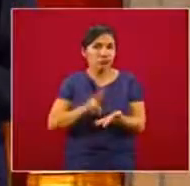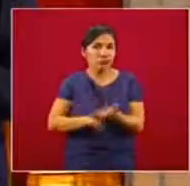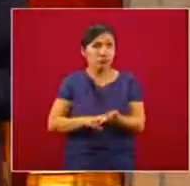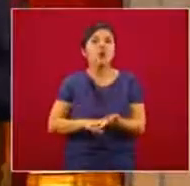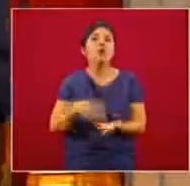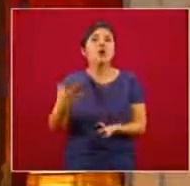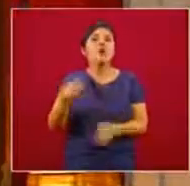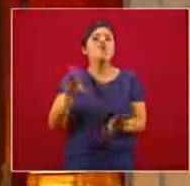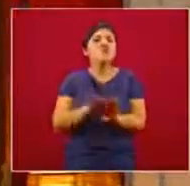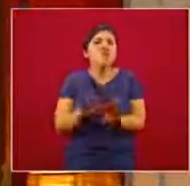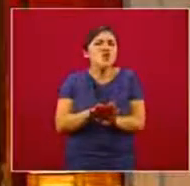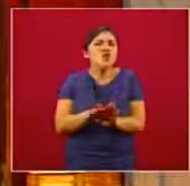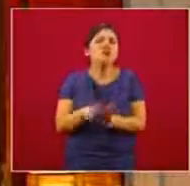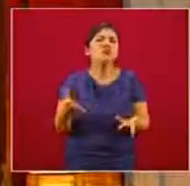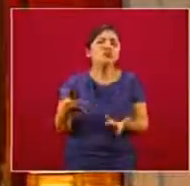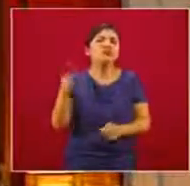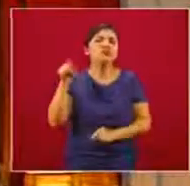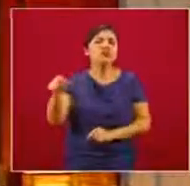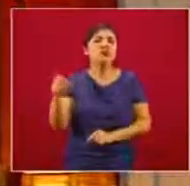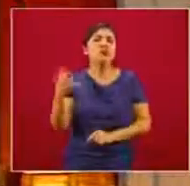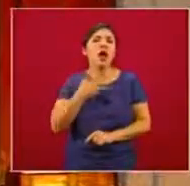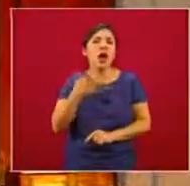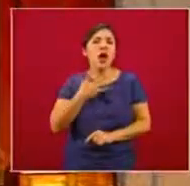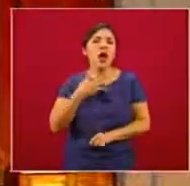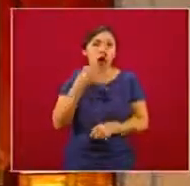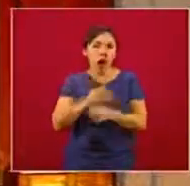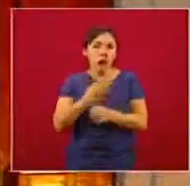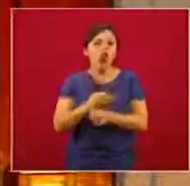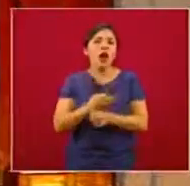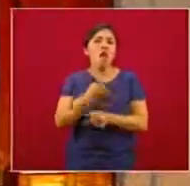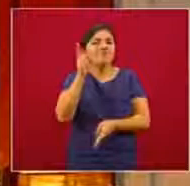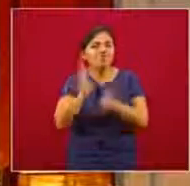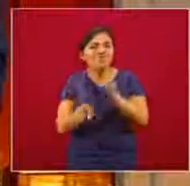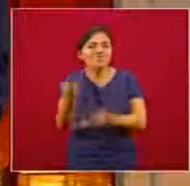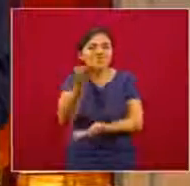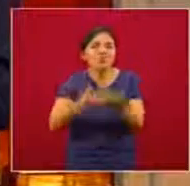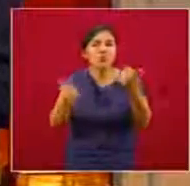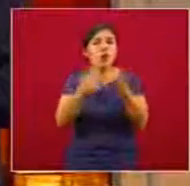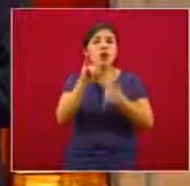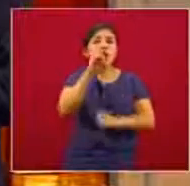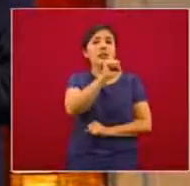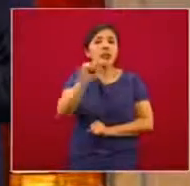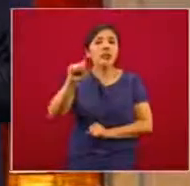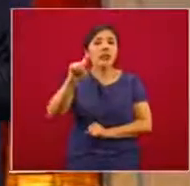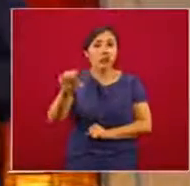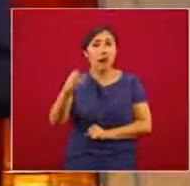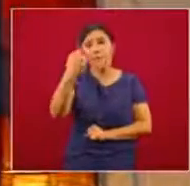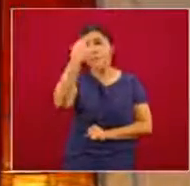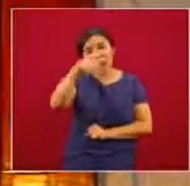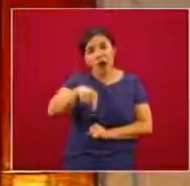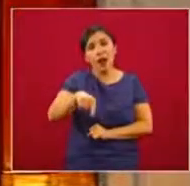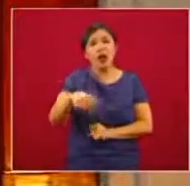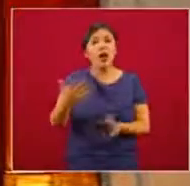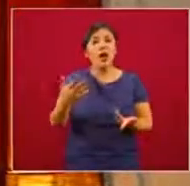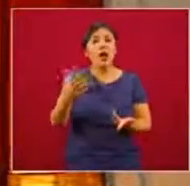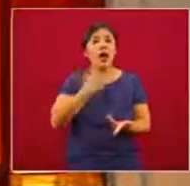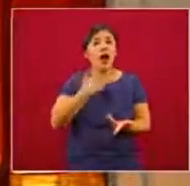need to be Y very para ello careful estamos with our precisamente teachers. conversando con el And ISSSTE for that matter, para we are tener un precisely seguimiento